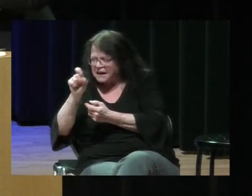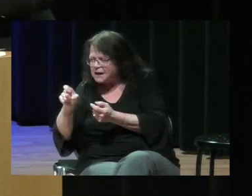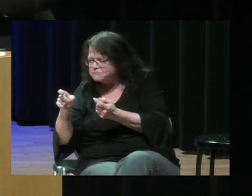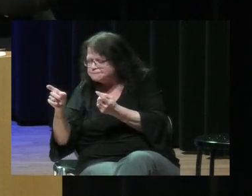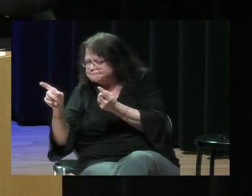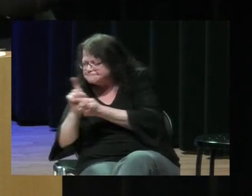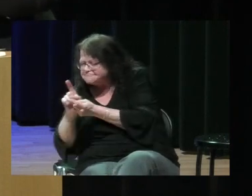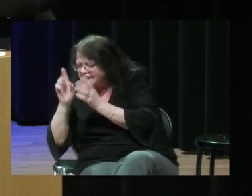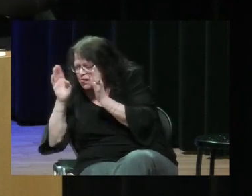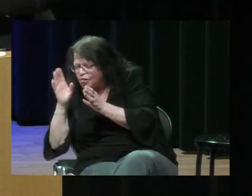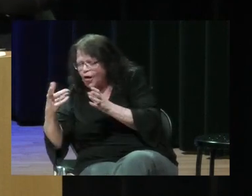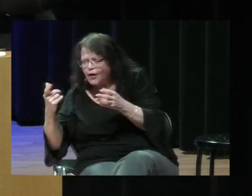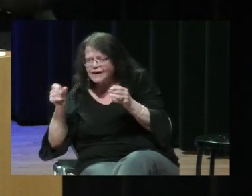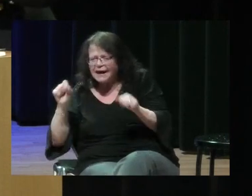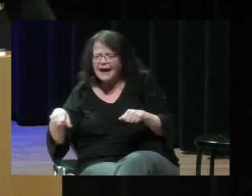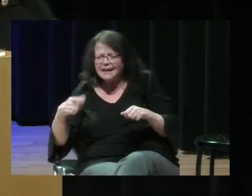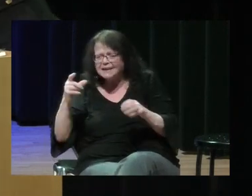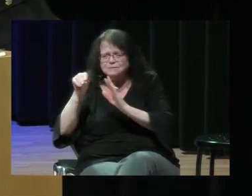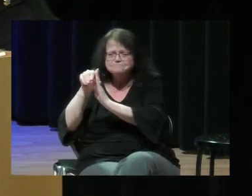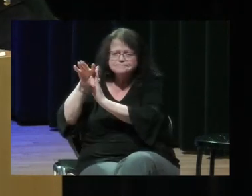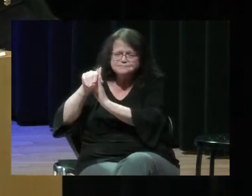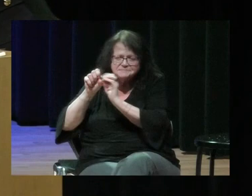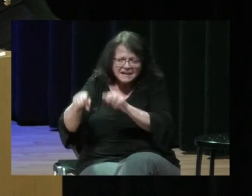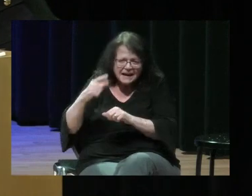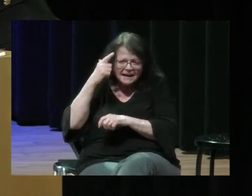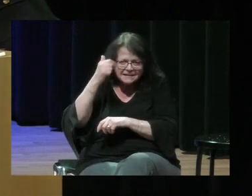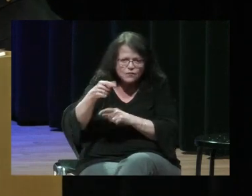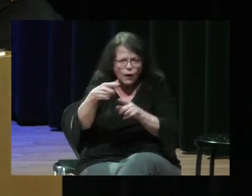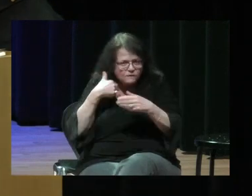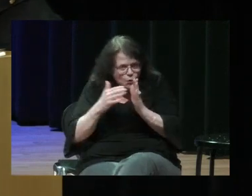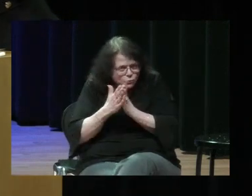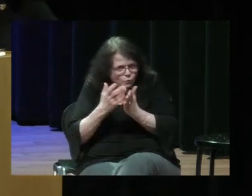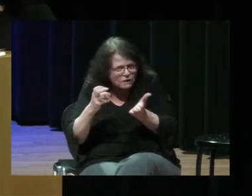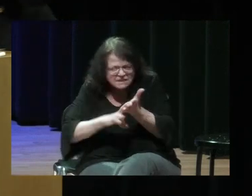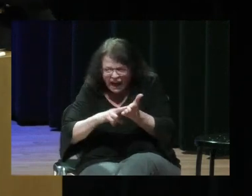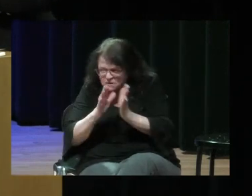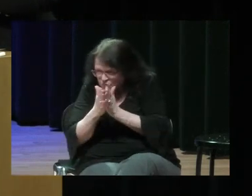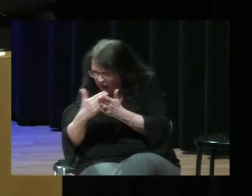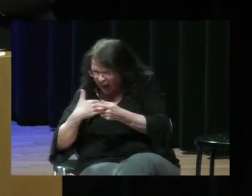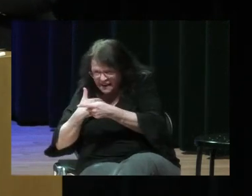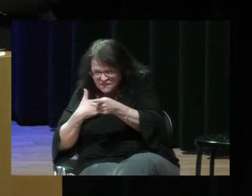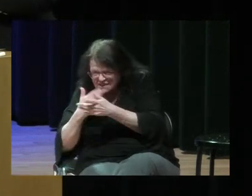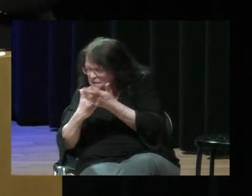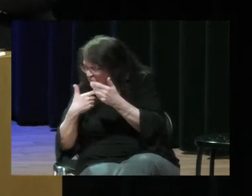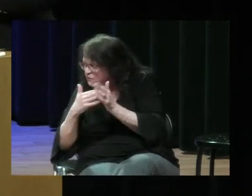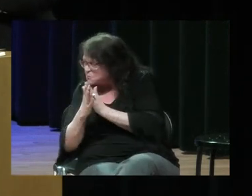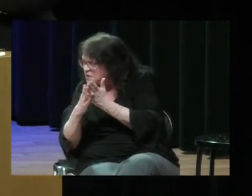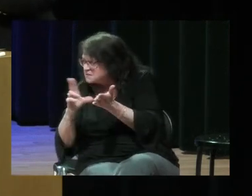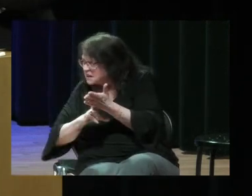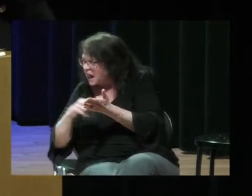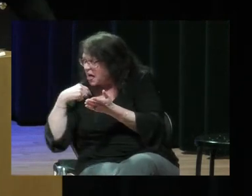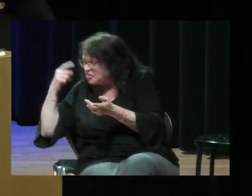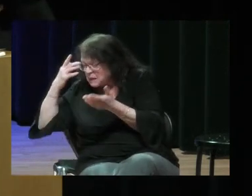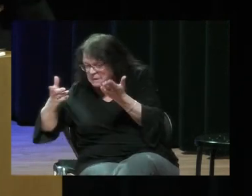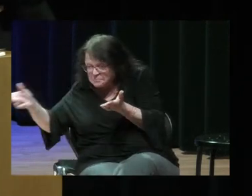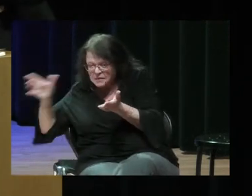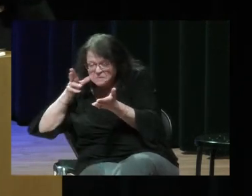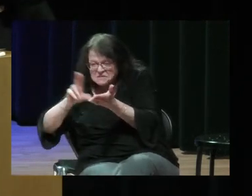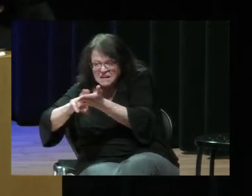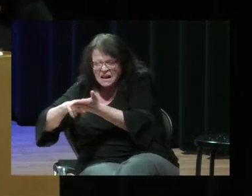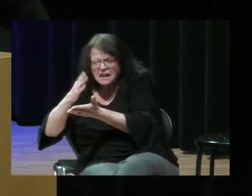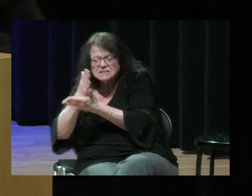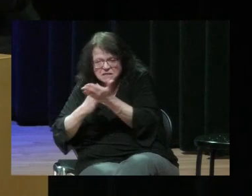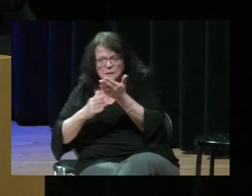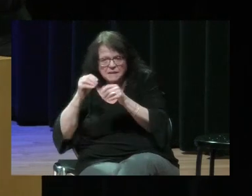get a selfie. How many brought a book to be signed? We've got some books to sign. I believe they've also signed some book plates